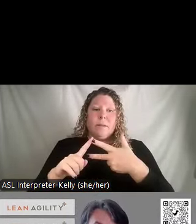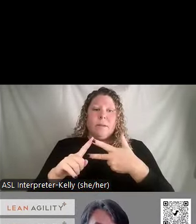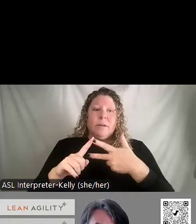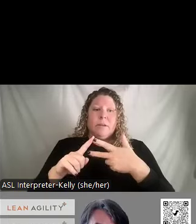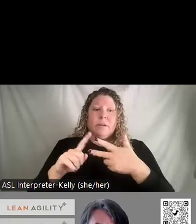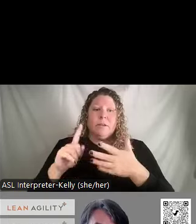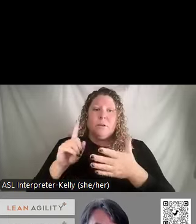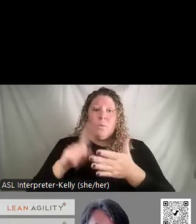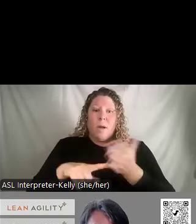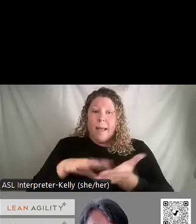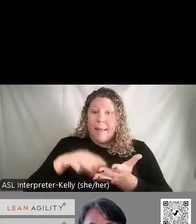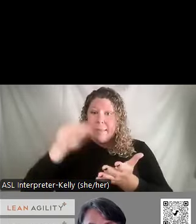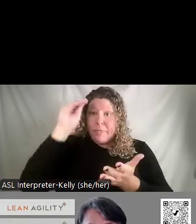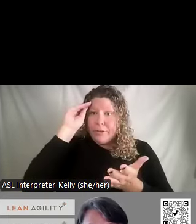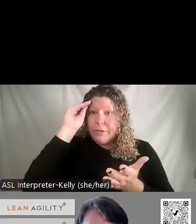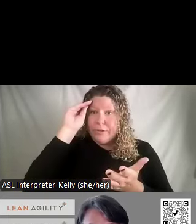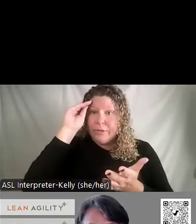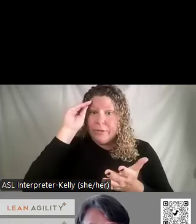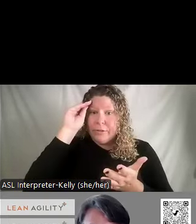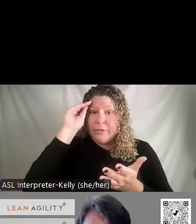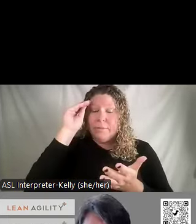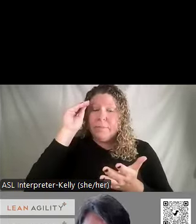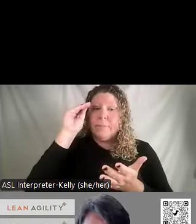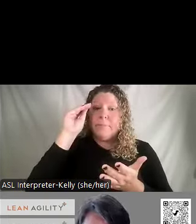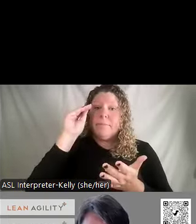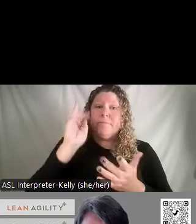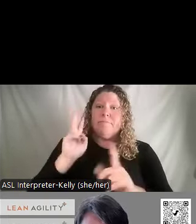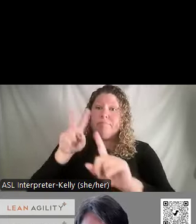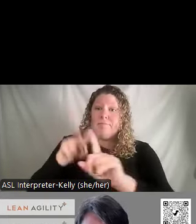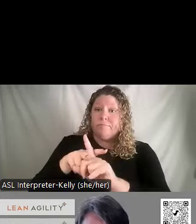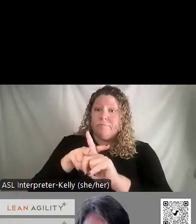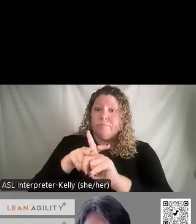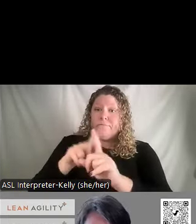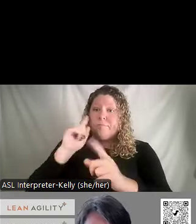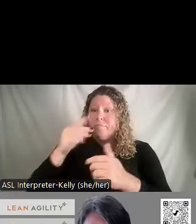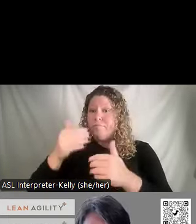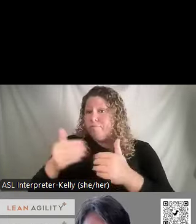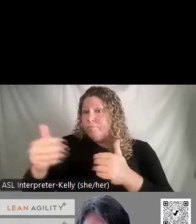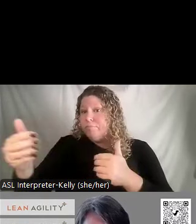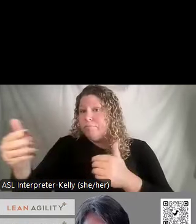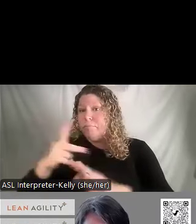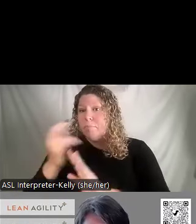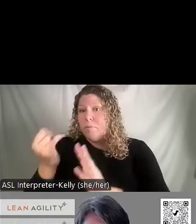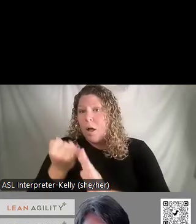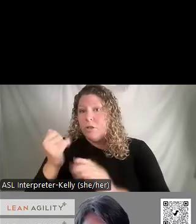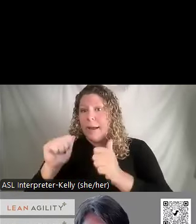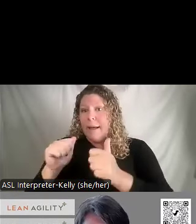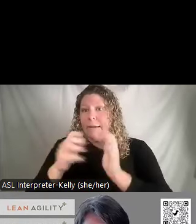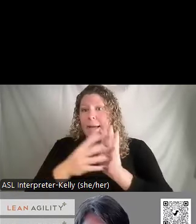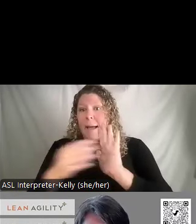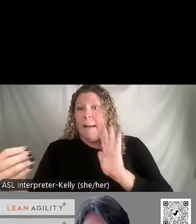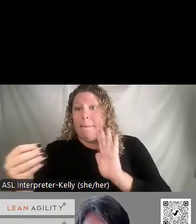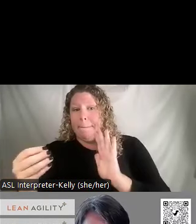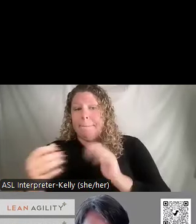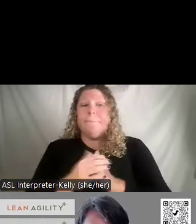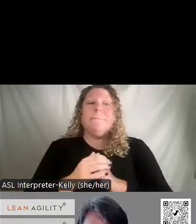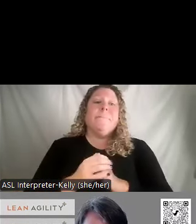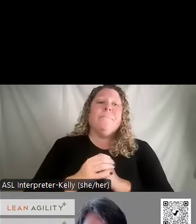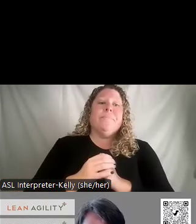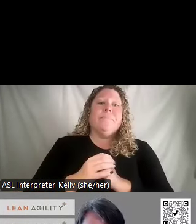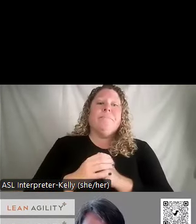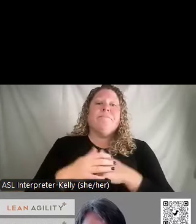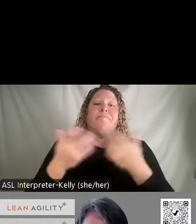that iteration to your subsequent iterations, so that you're like much more likely to be successful. So